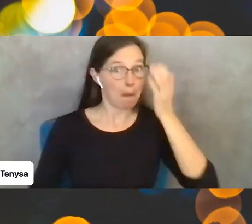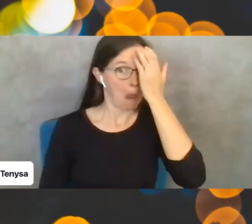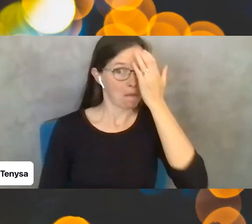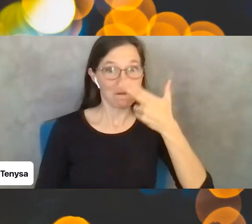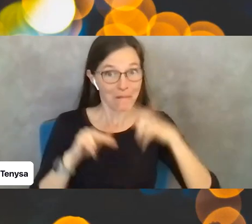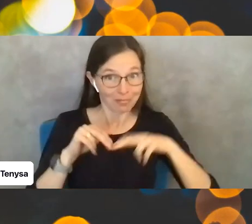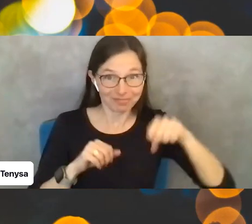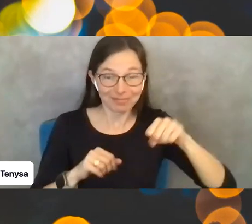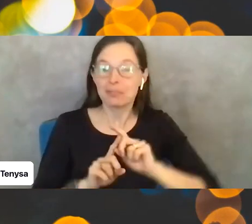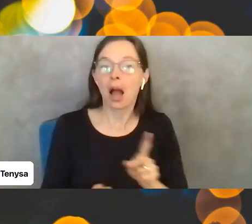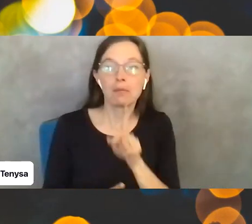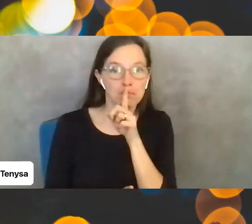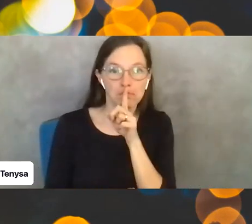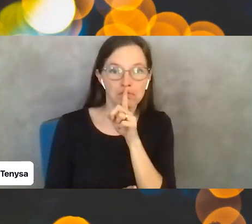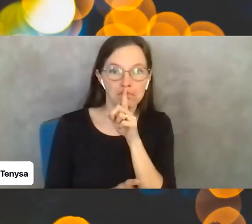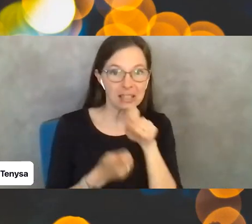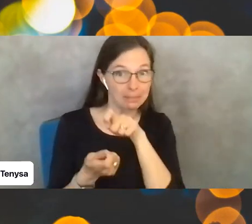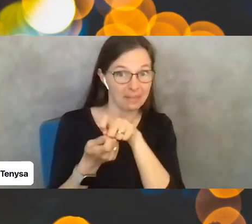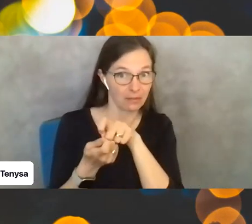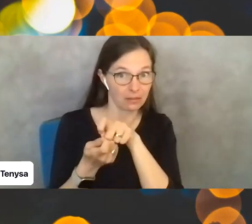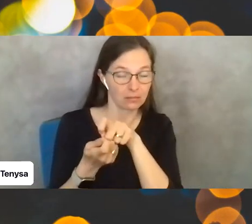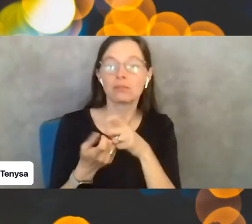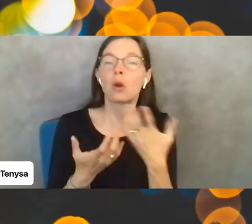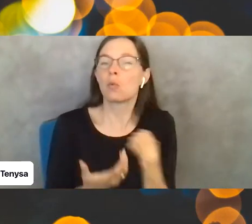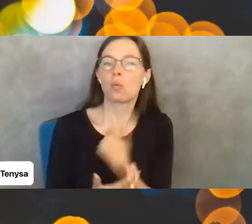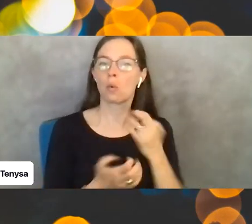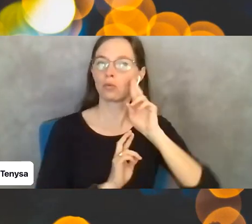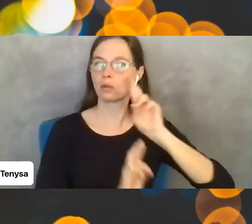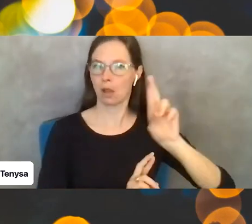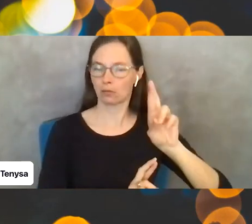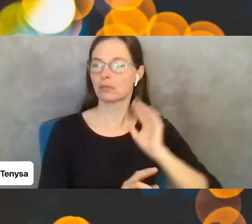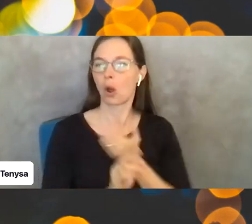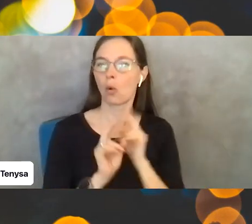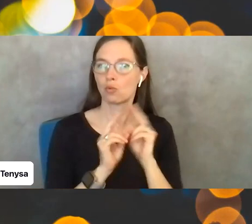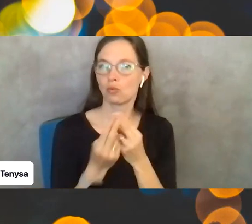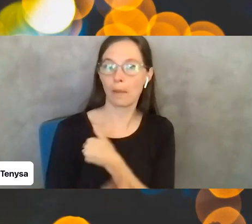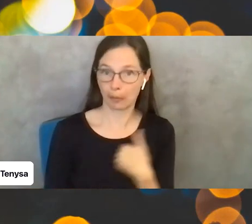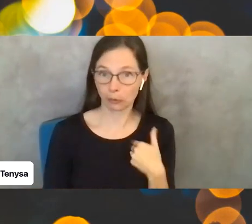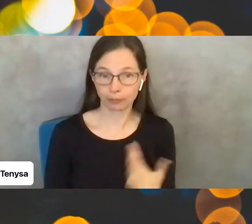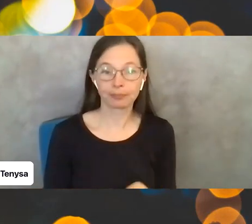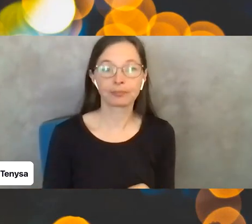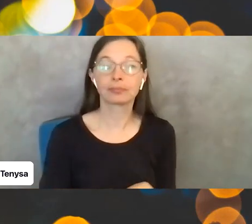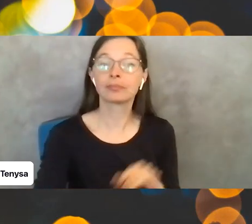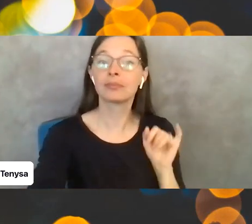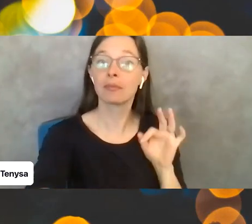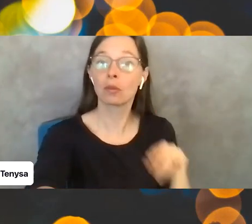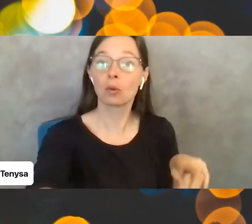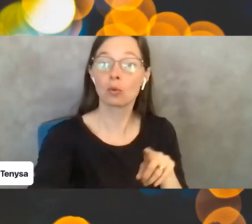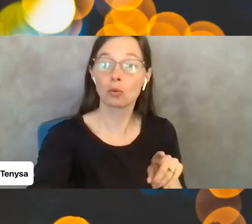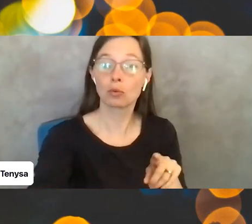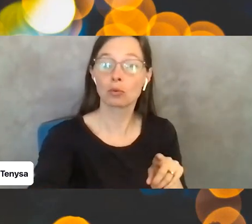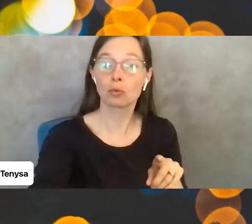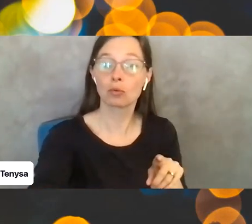not going to talk about anything in specifics to give respect to our fellow union members. If you are called on to